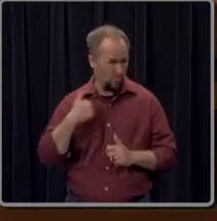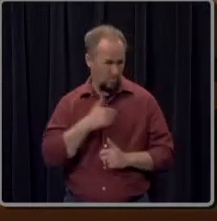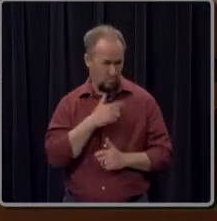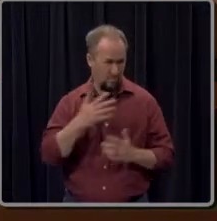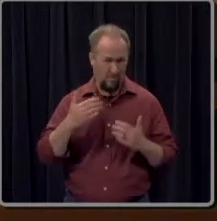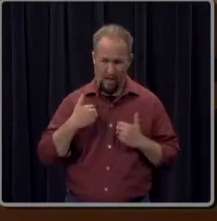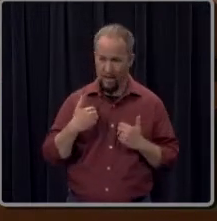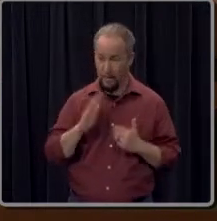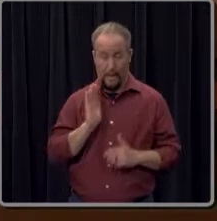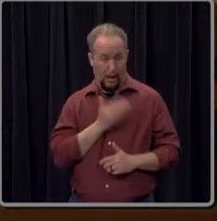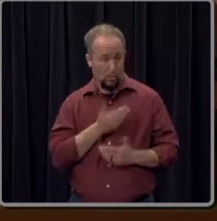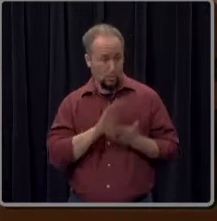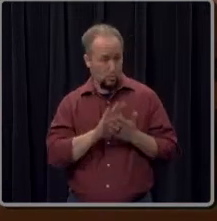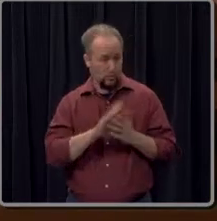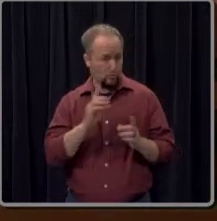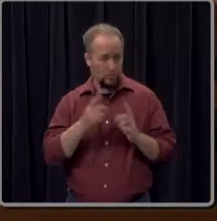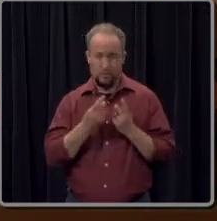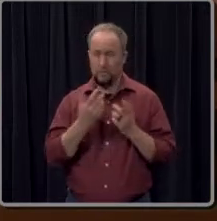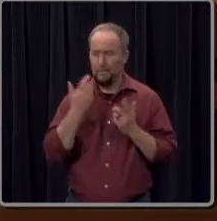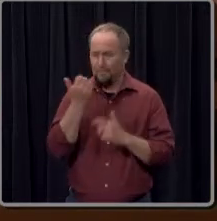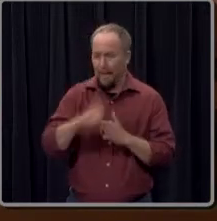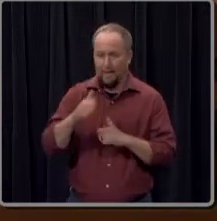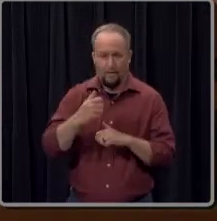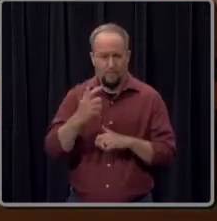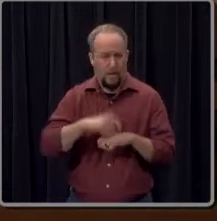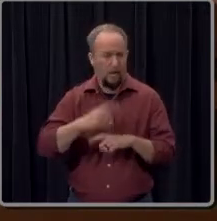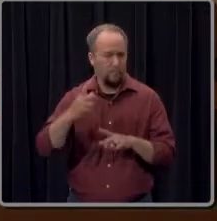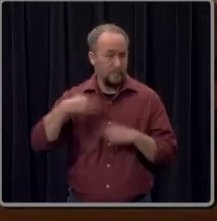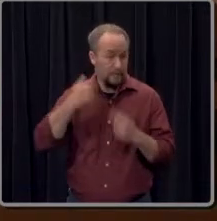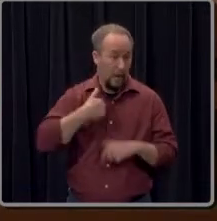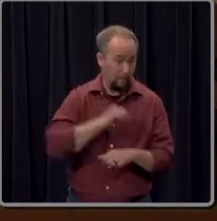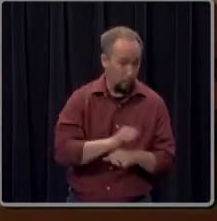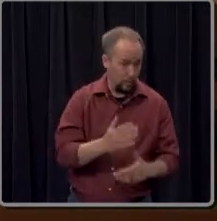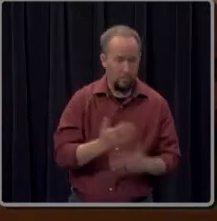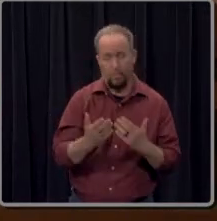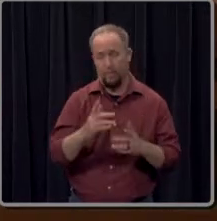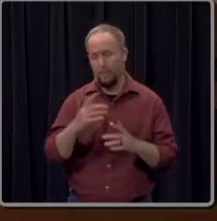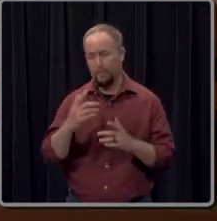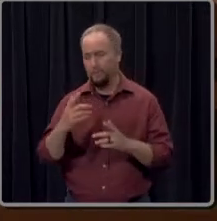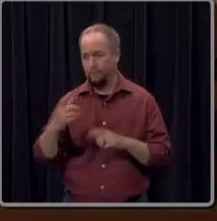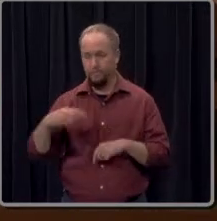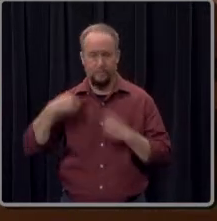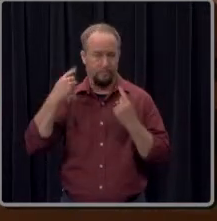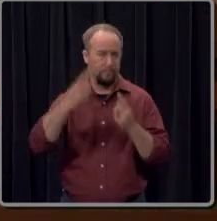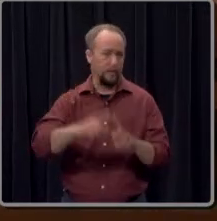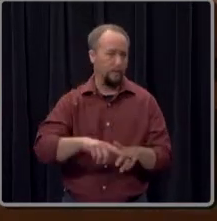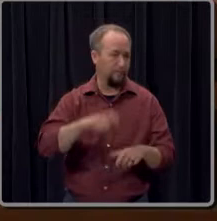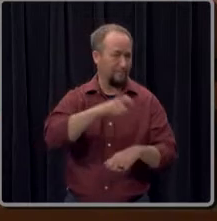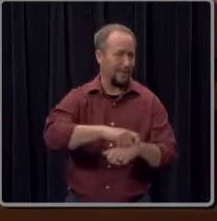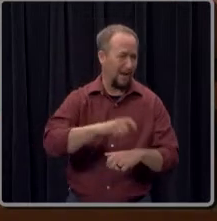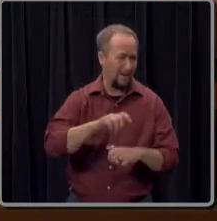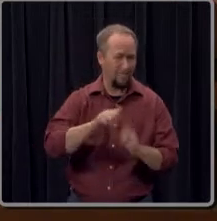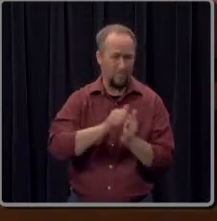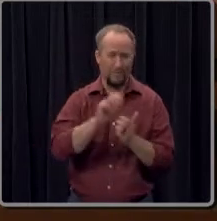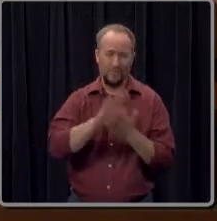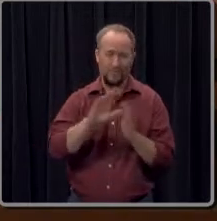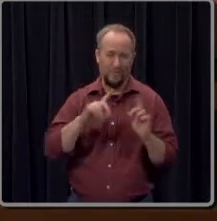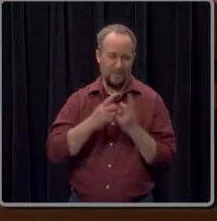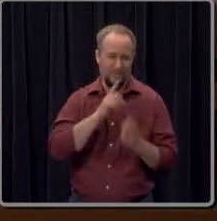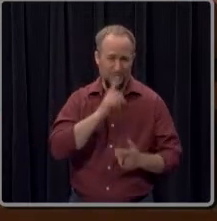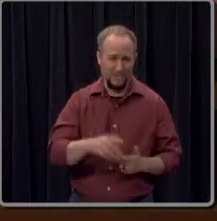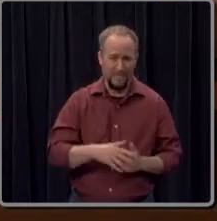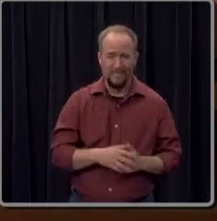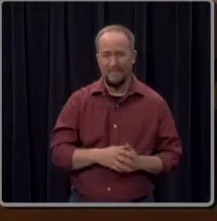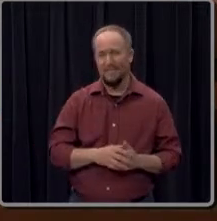district, our district, at least since I've worked here and probably since the beginning of time with our district. And that's also relative